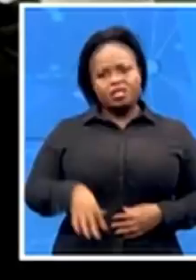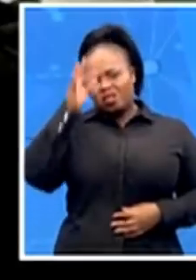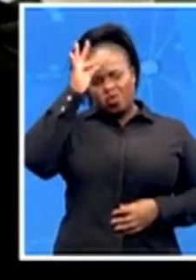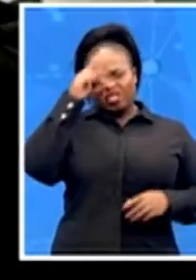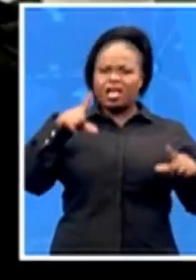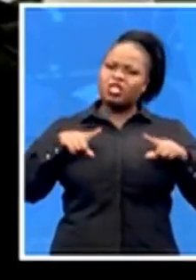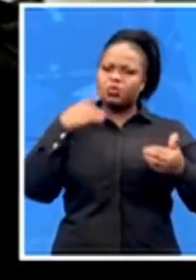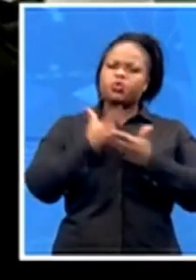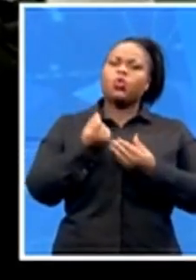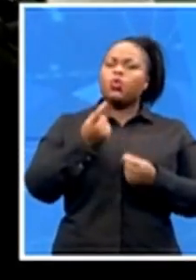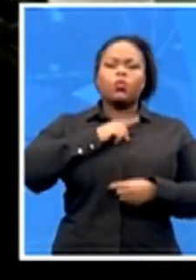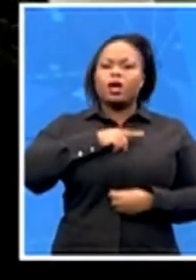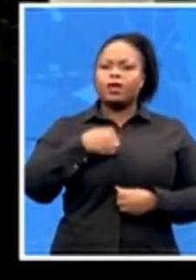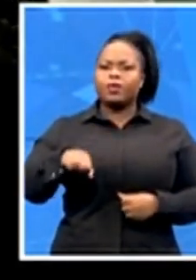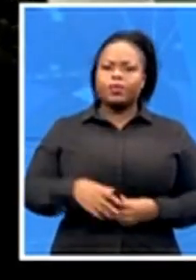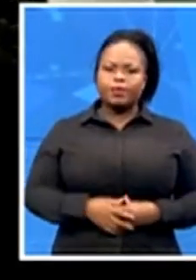I